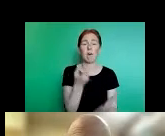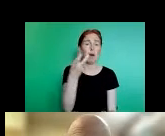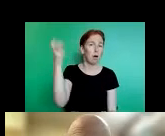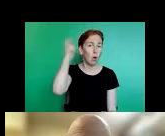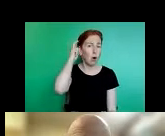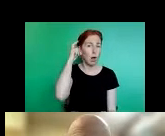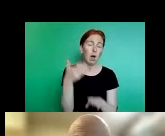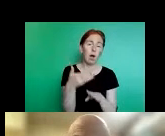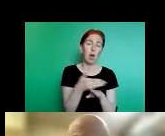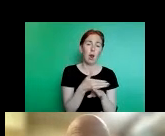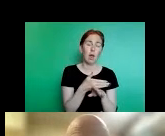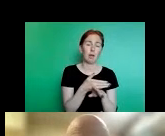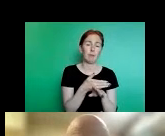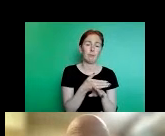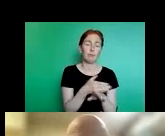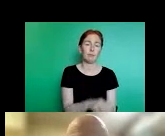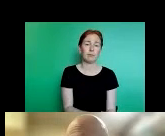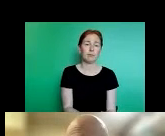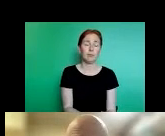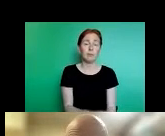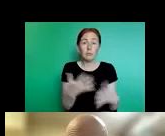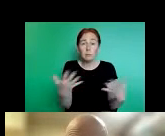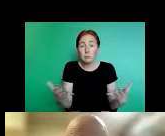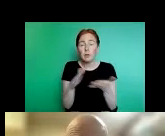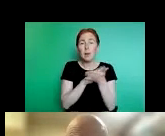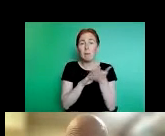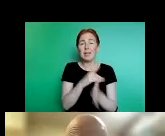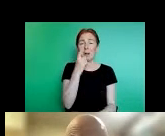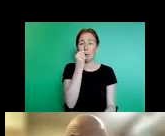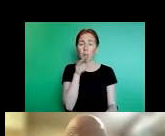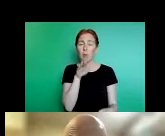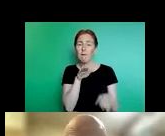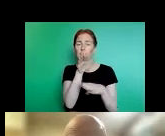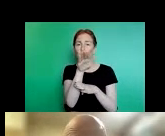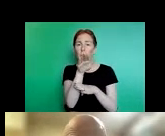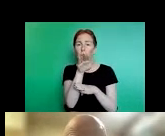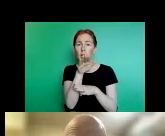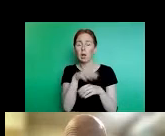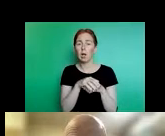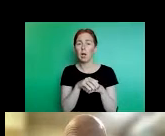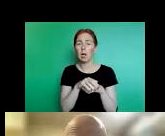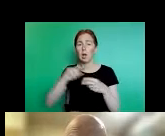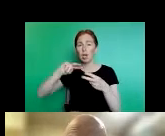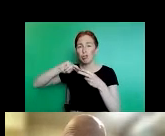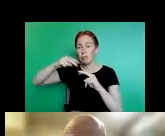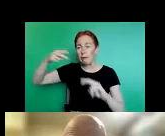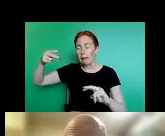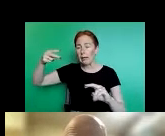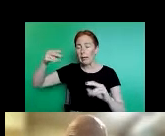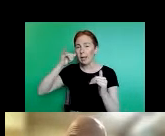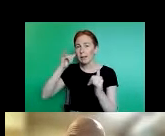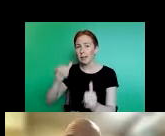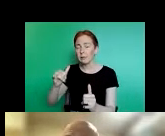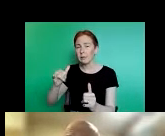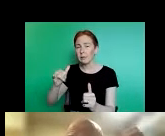gene-specific treatments can be delivered that young so as to prevent any deterioration in disease in the first